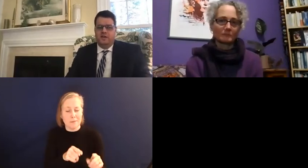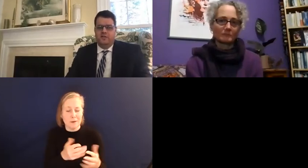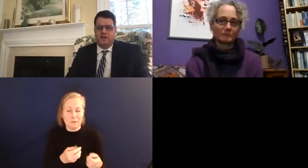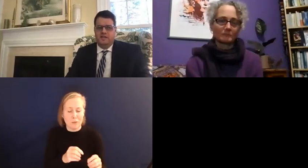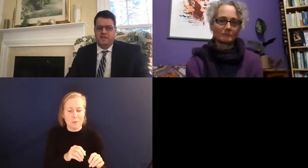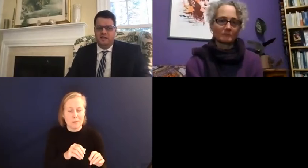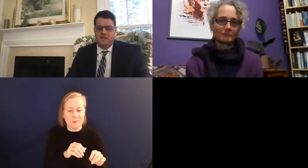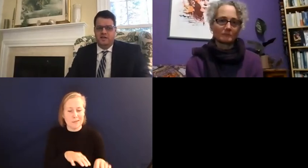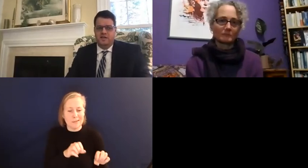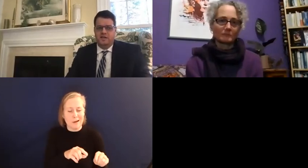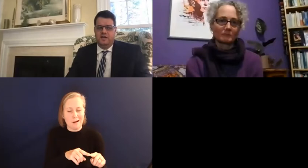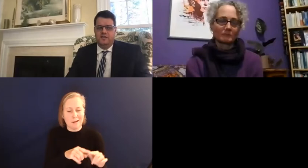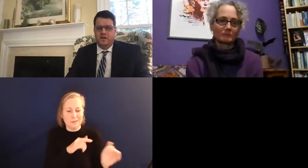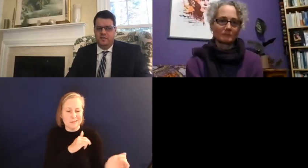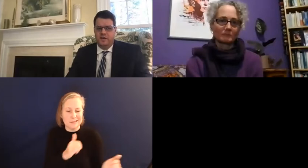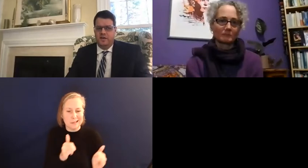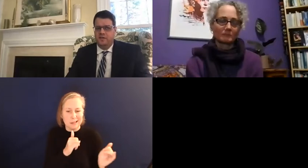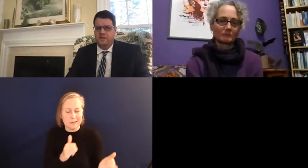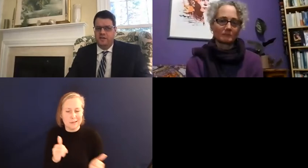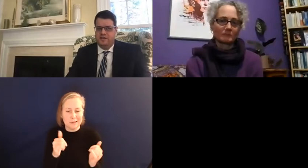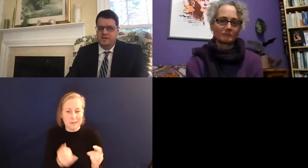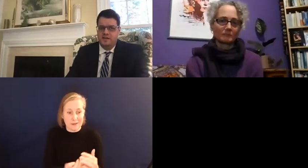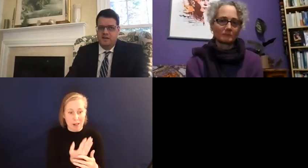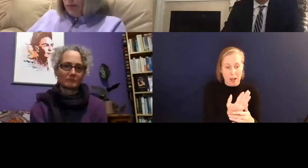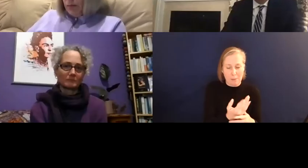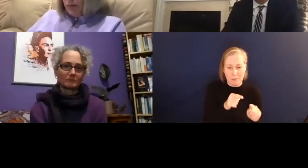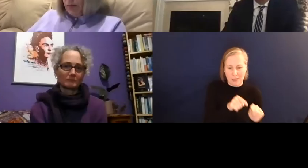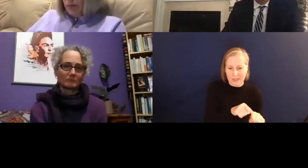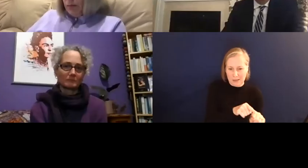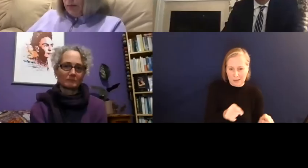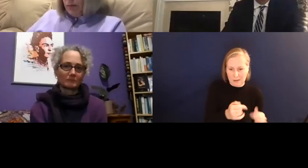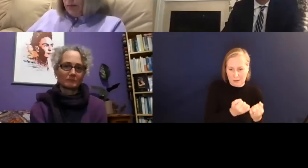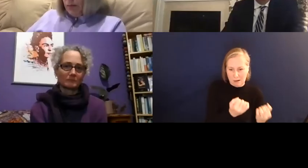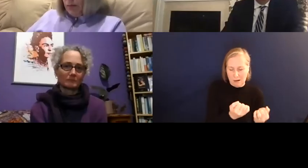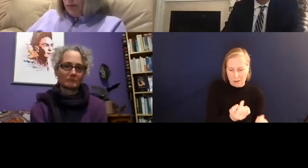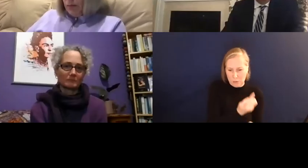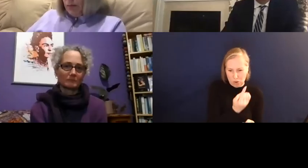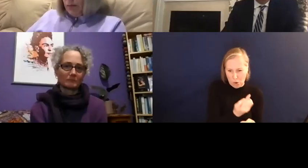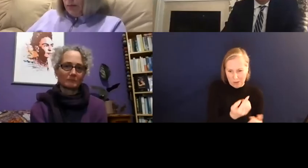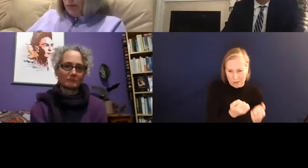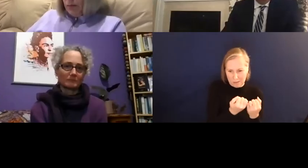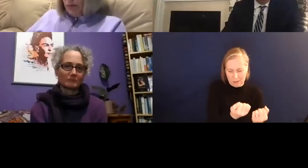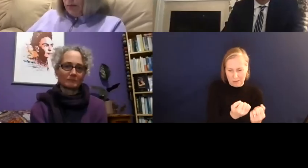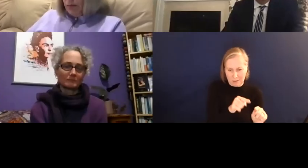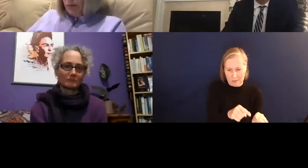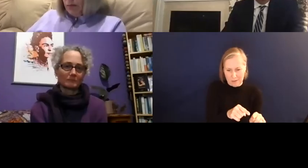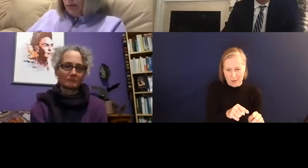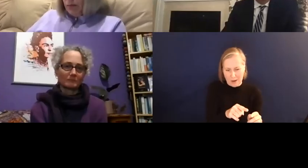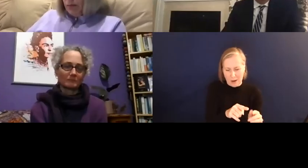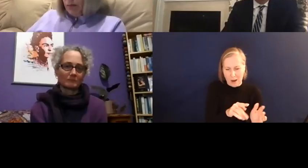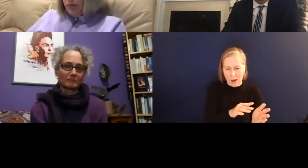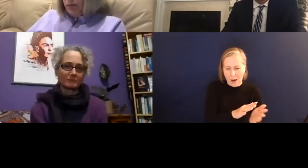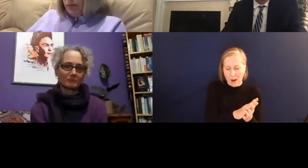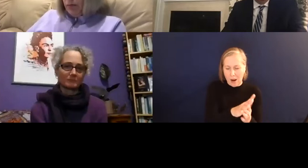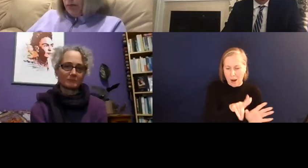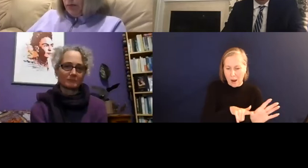of the testing and development of these autonomous vehicles, they were hybrid vehicles, because